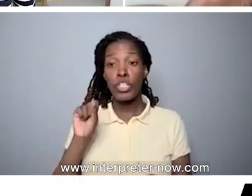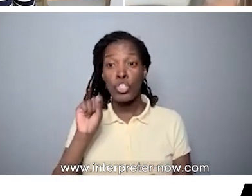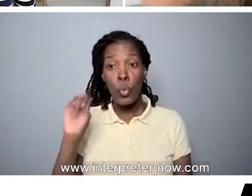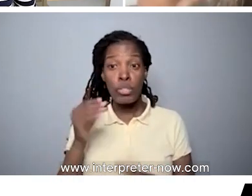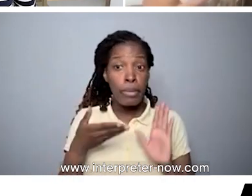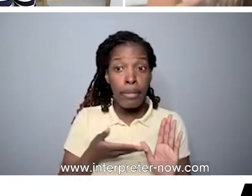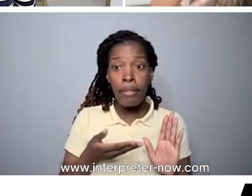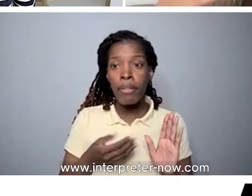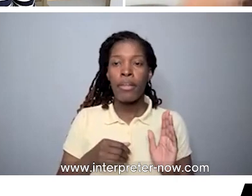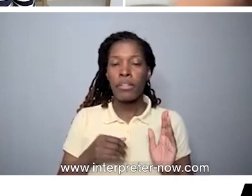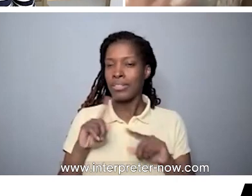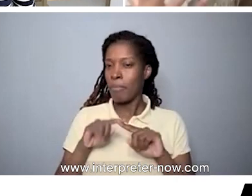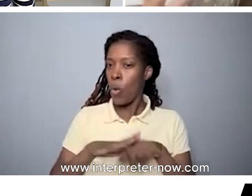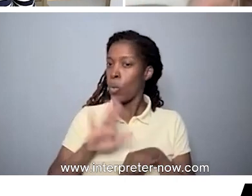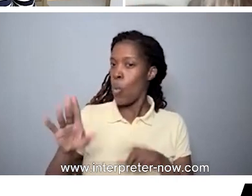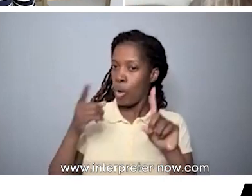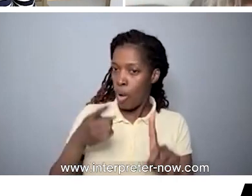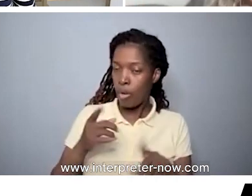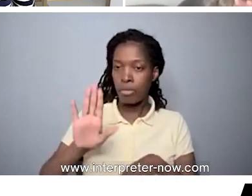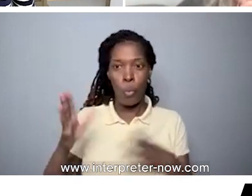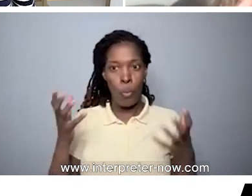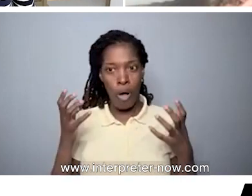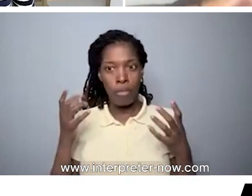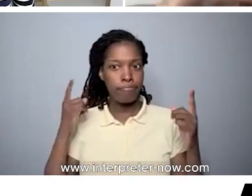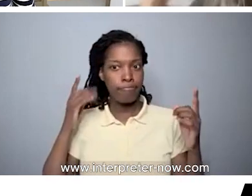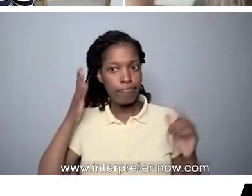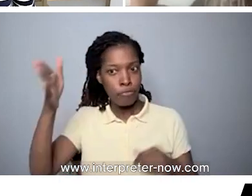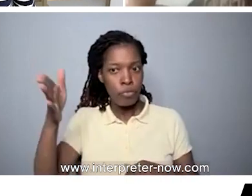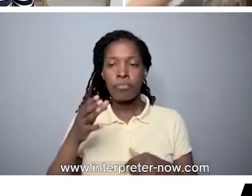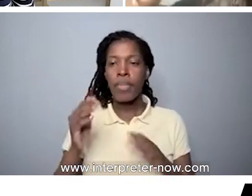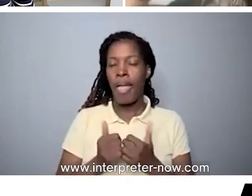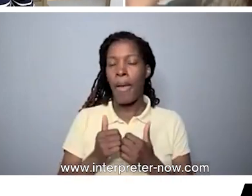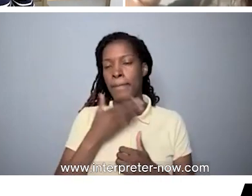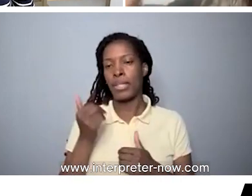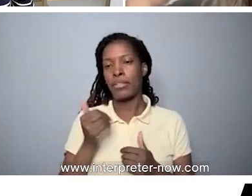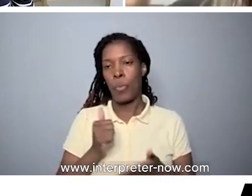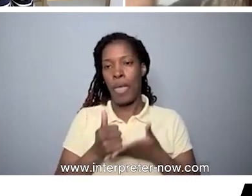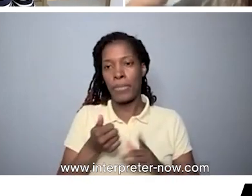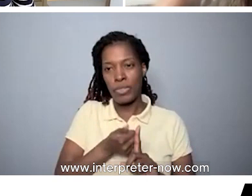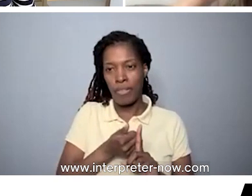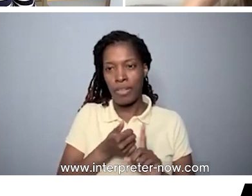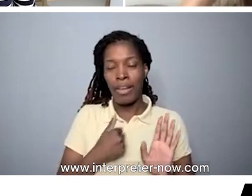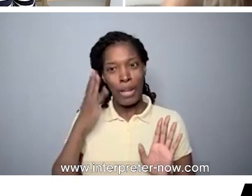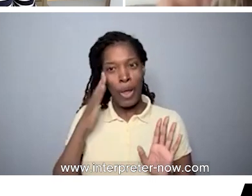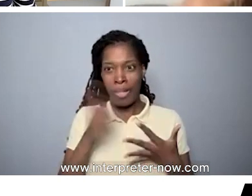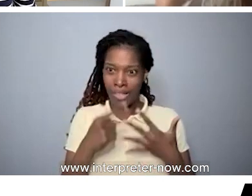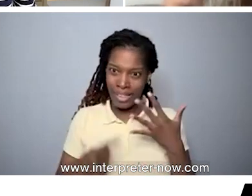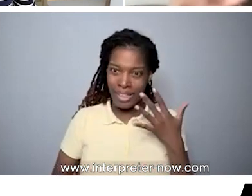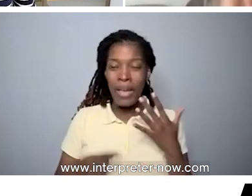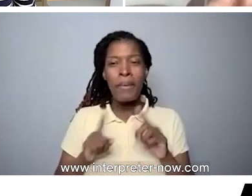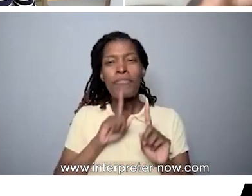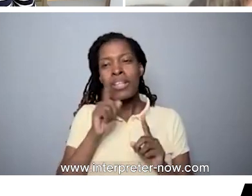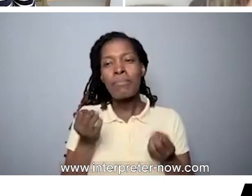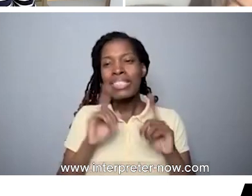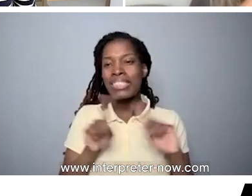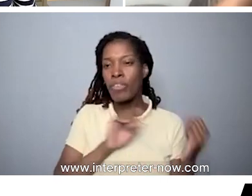aims are and how to help yourself. So I know I said a lot there, and I think there's a lot of different techniques in there, but